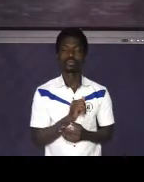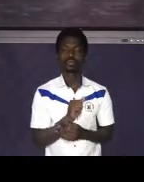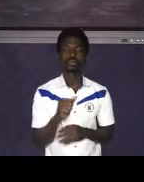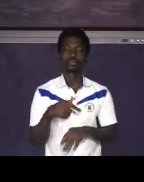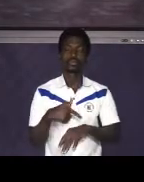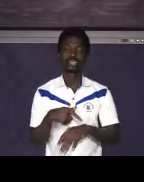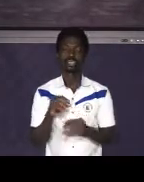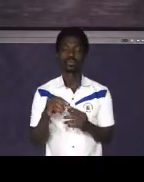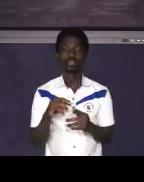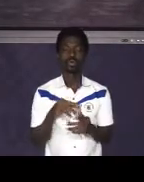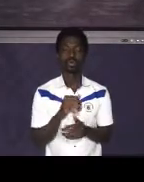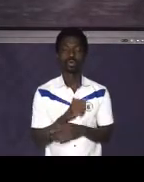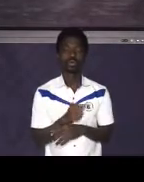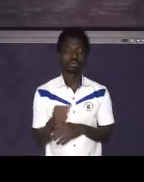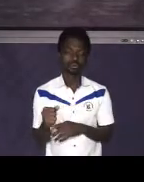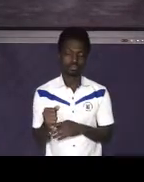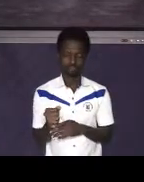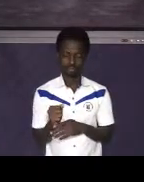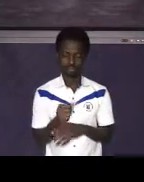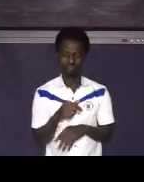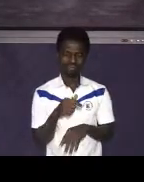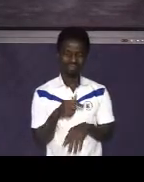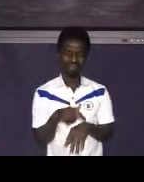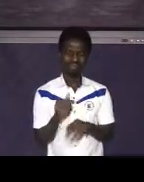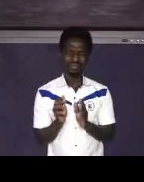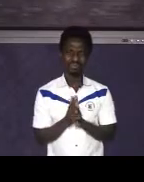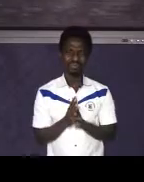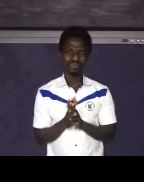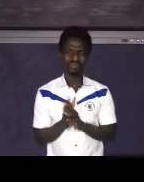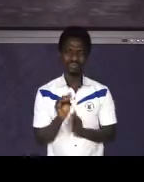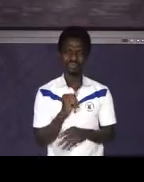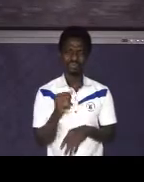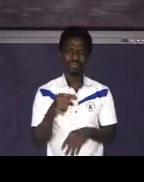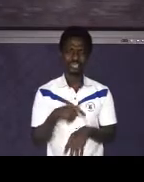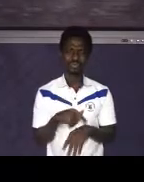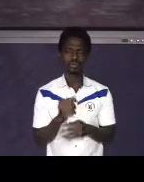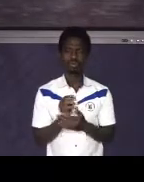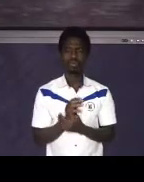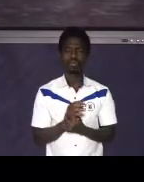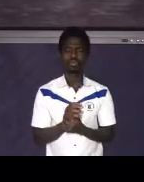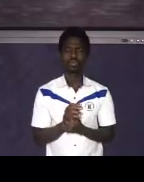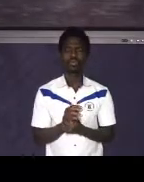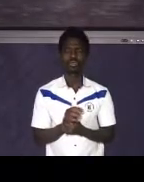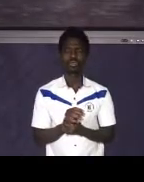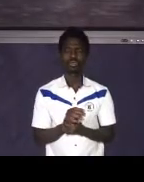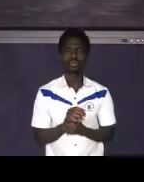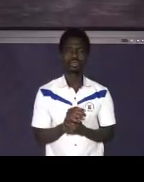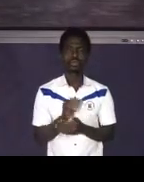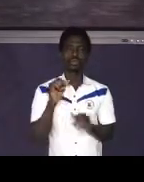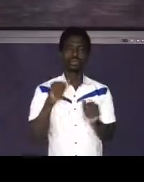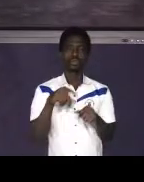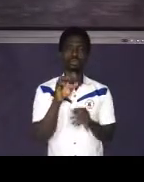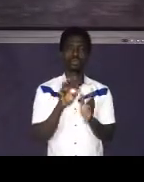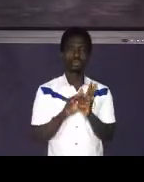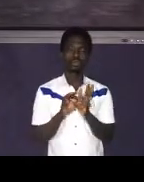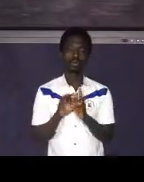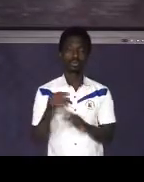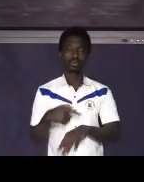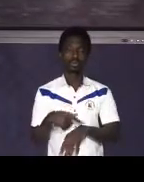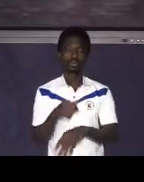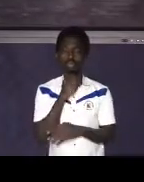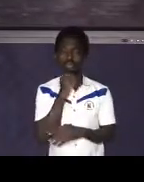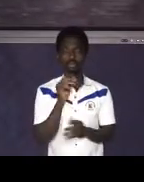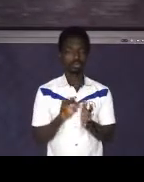A moment or a period of time. A moment or a period of time. Can you count time?